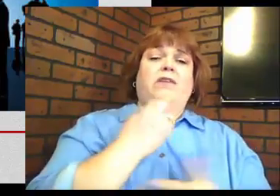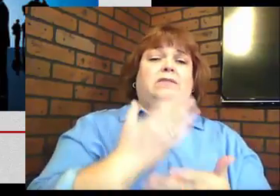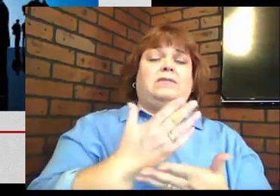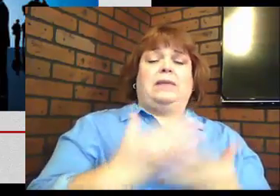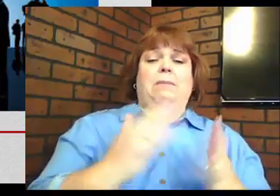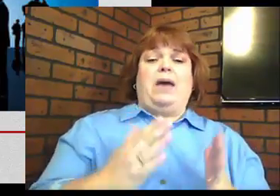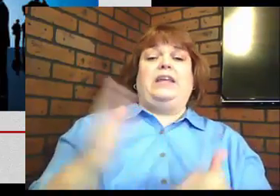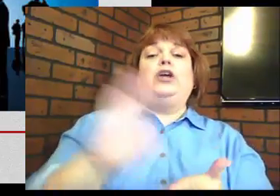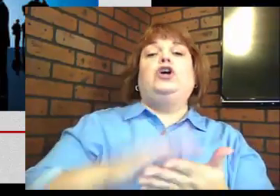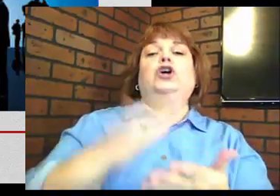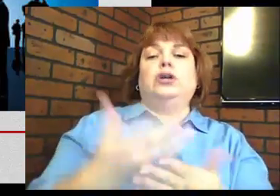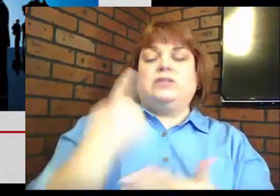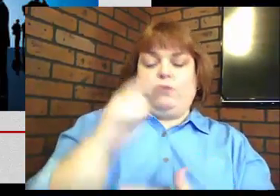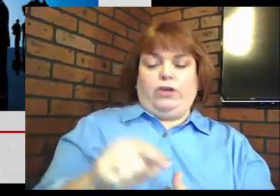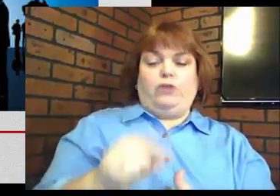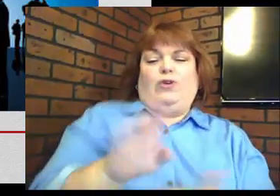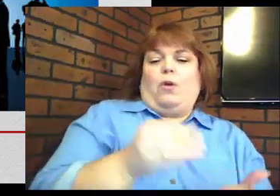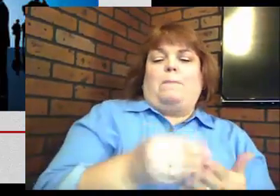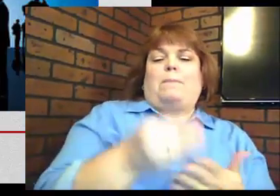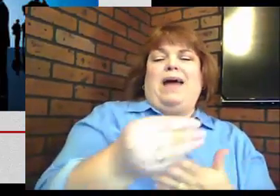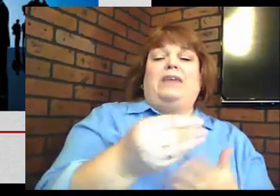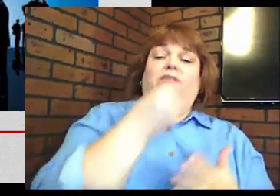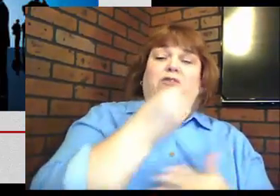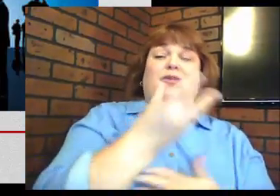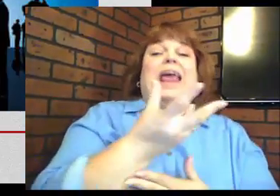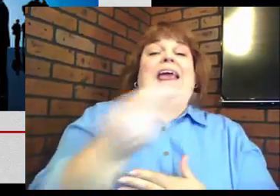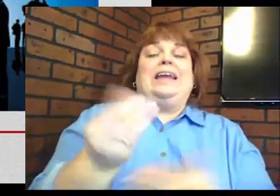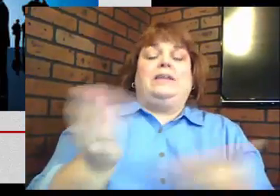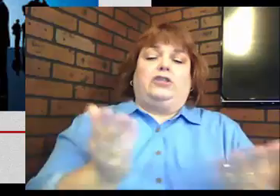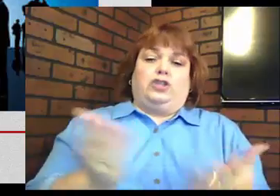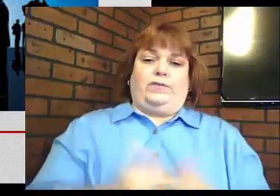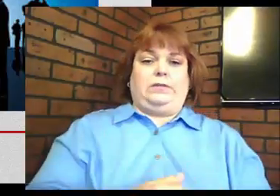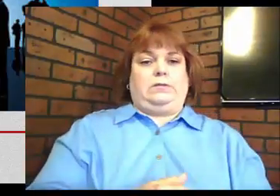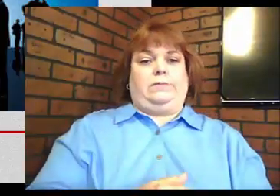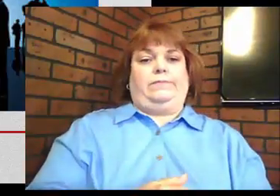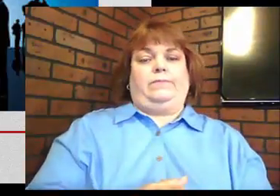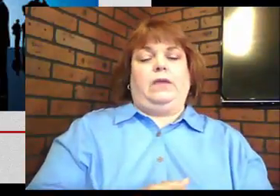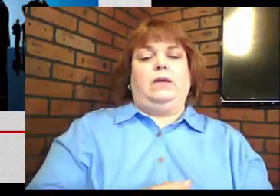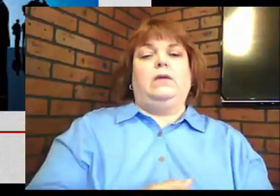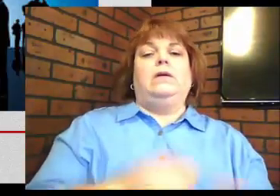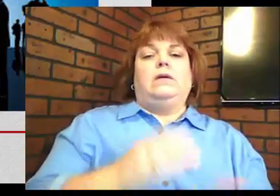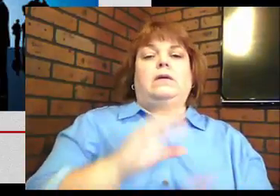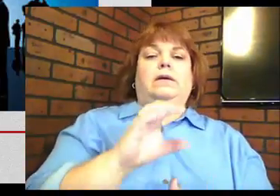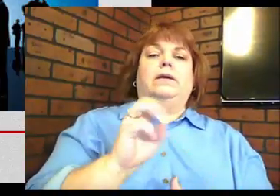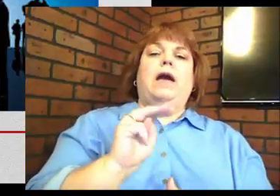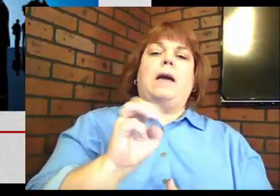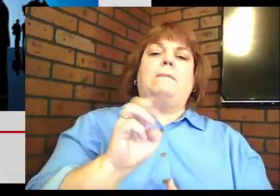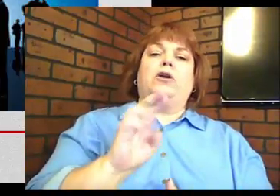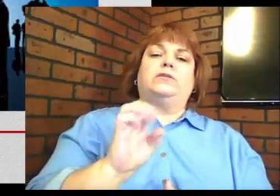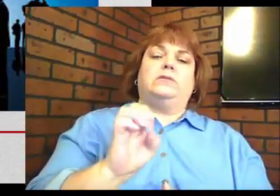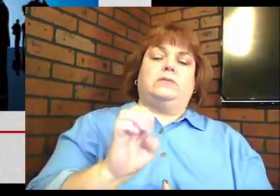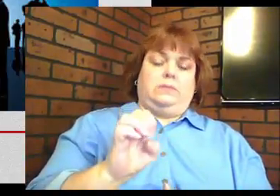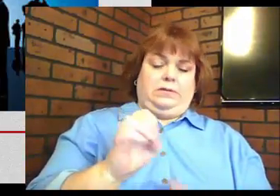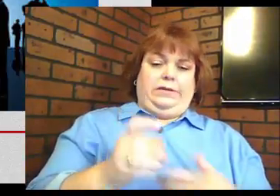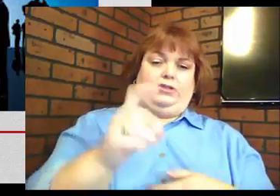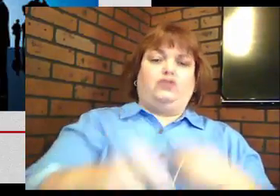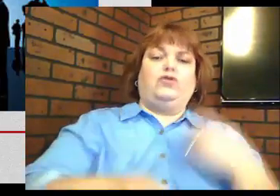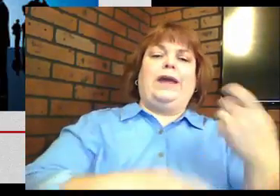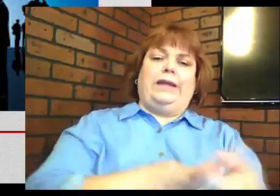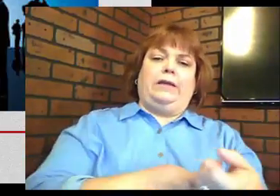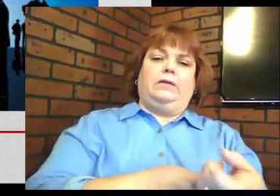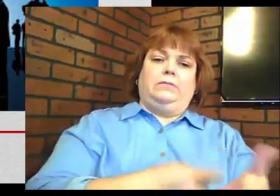When you are trading money for something, maybe it's a thing like food